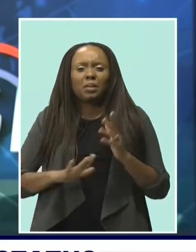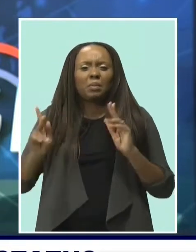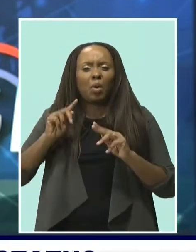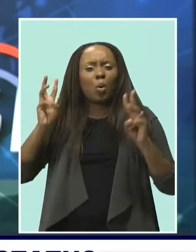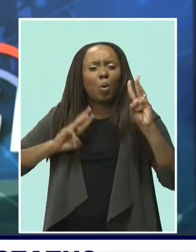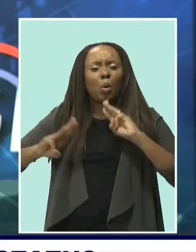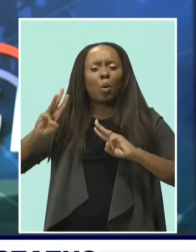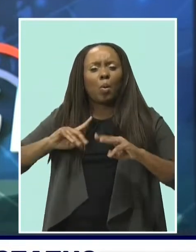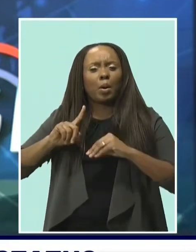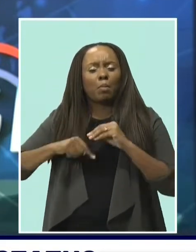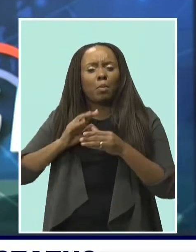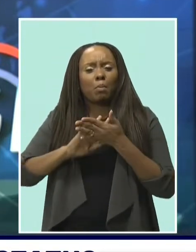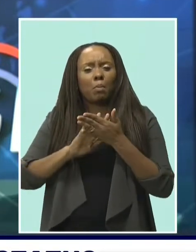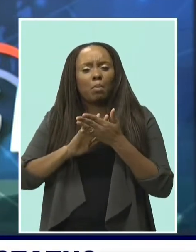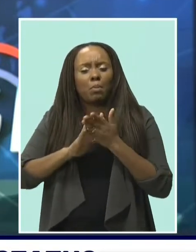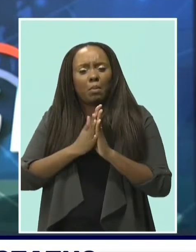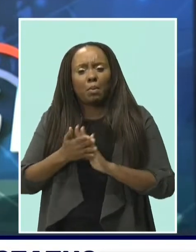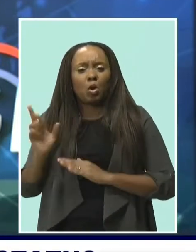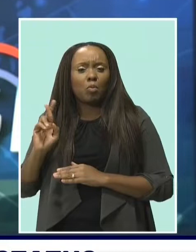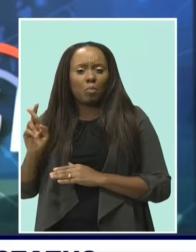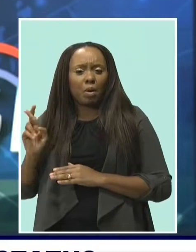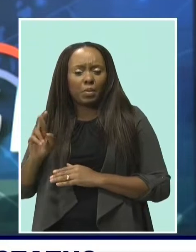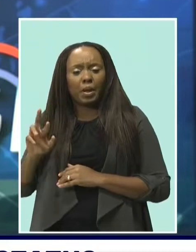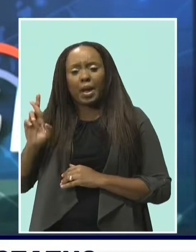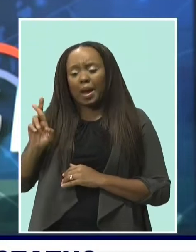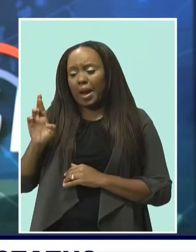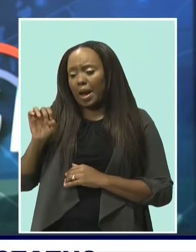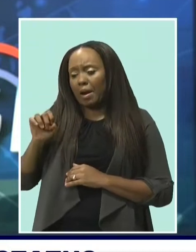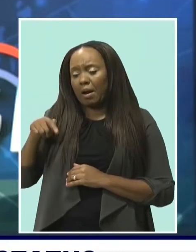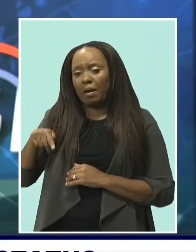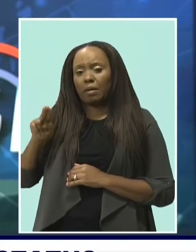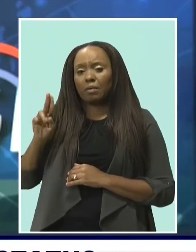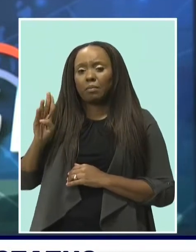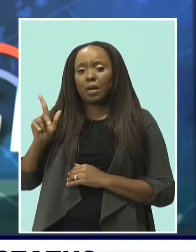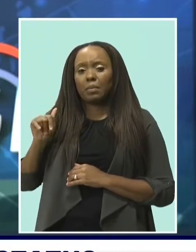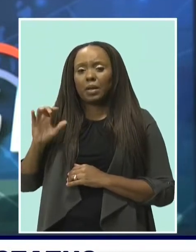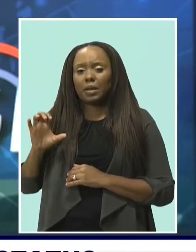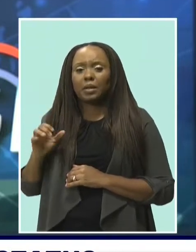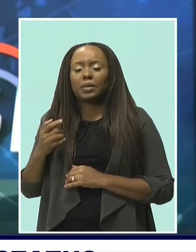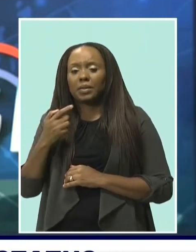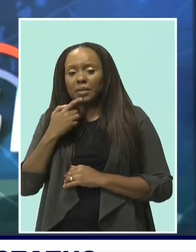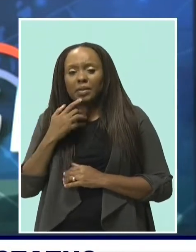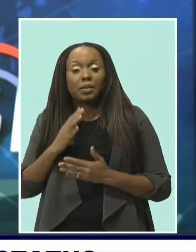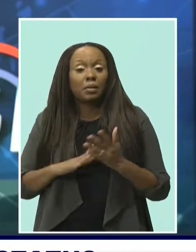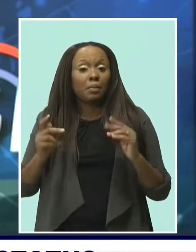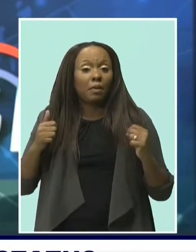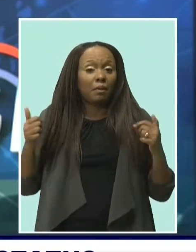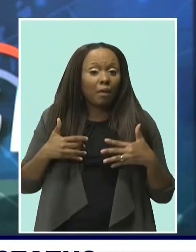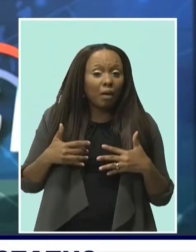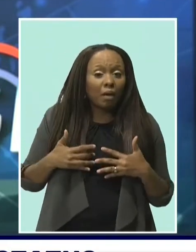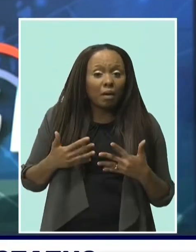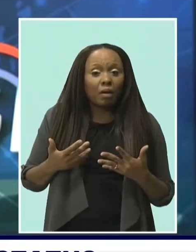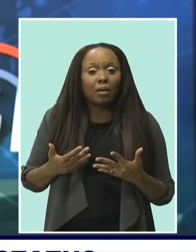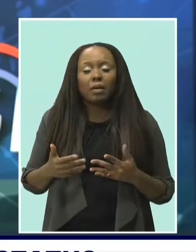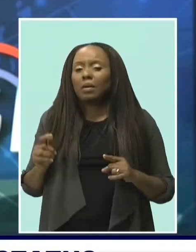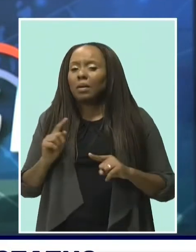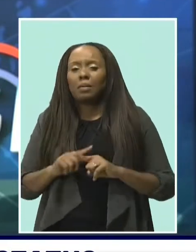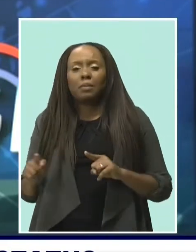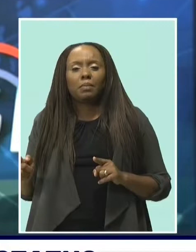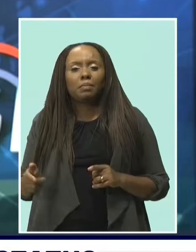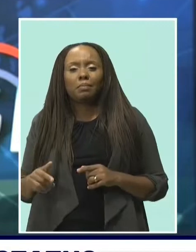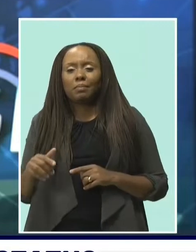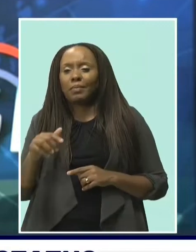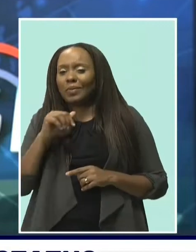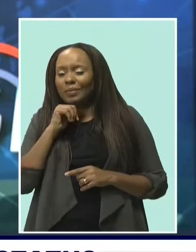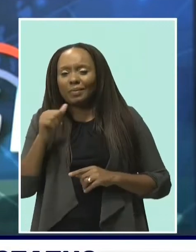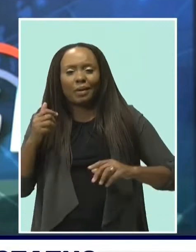speaking as she led off debate on the Constitution Amendment No. 2 bill in the Upper House. She says while many fear the proposal, it will not result in